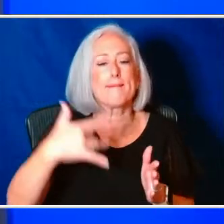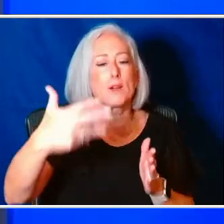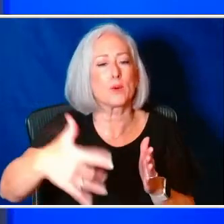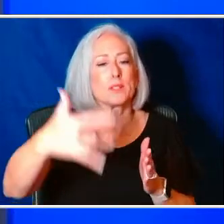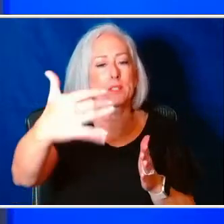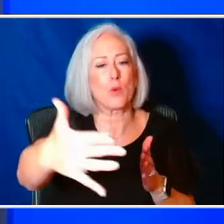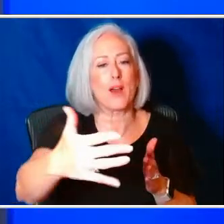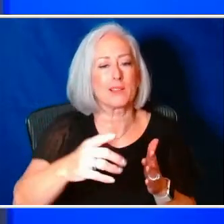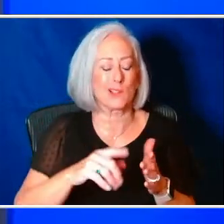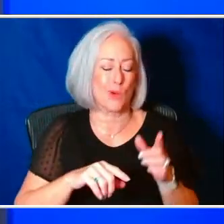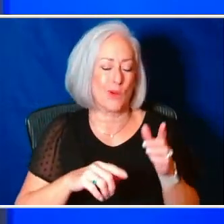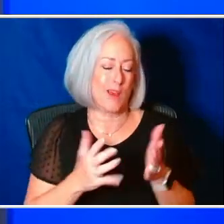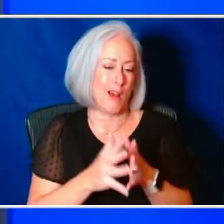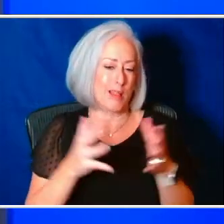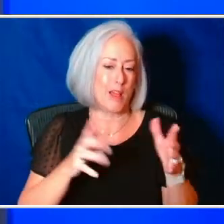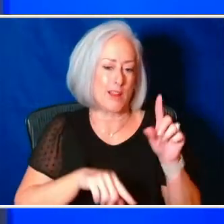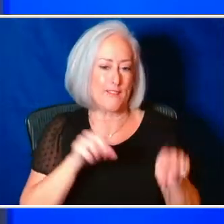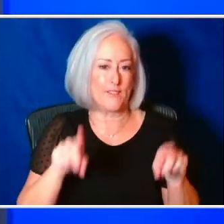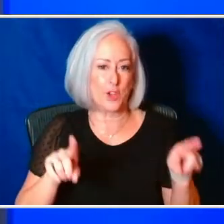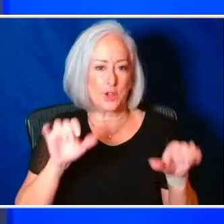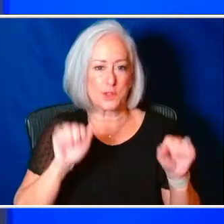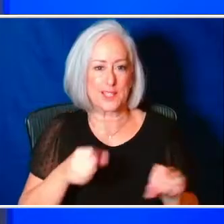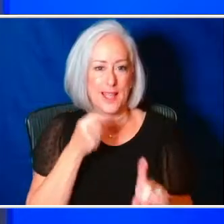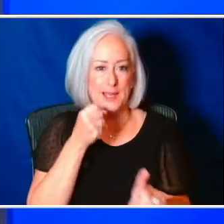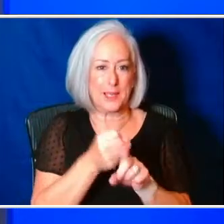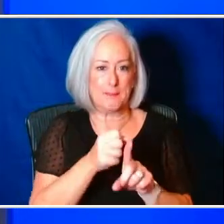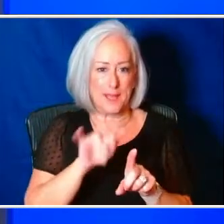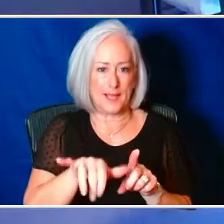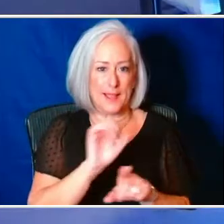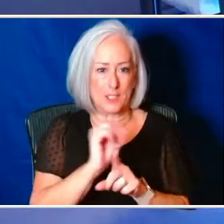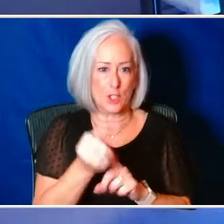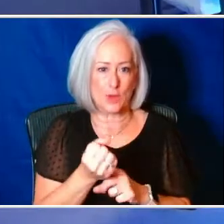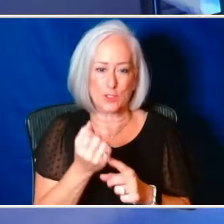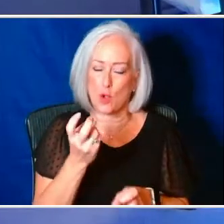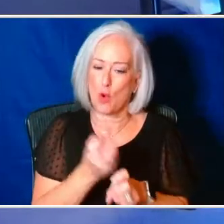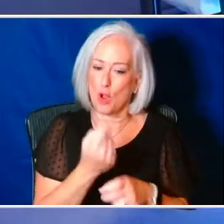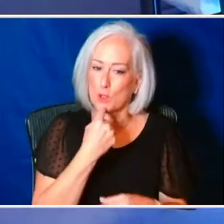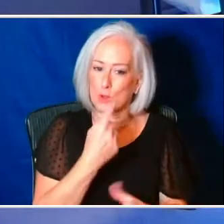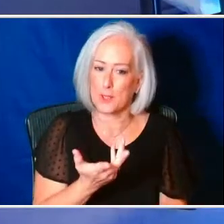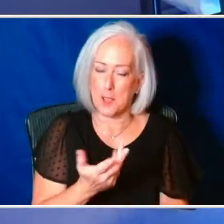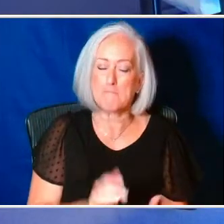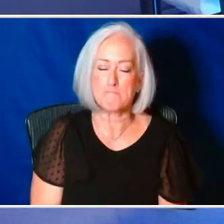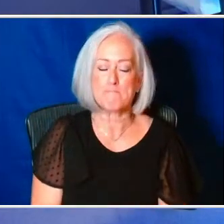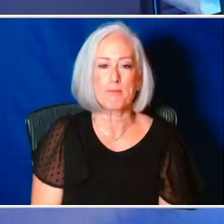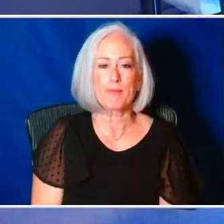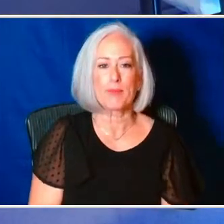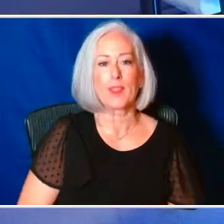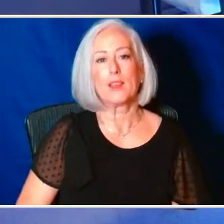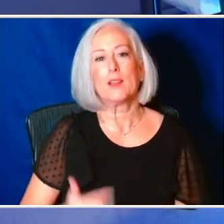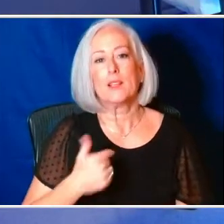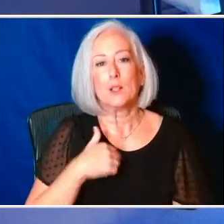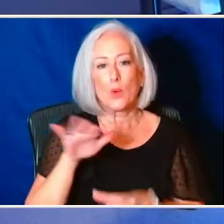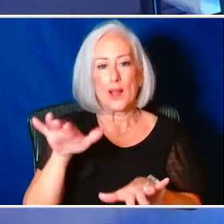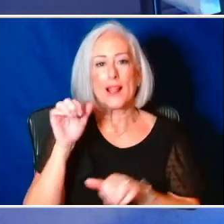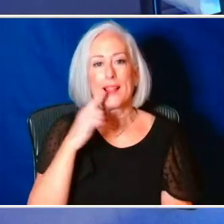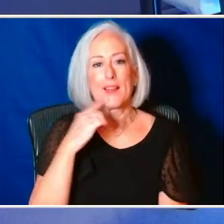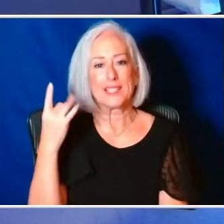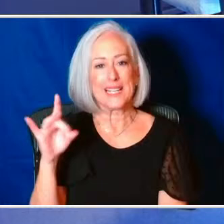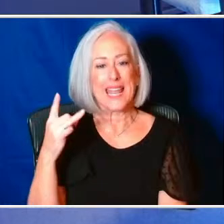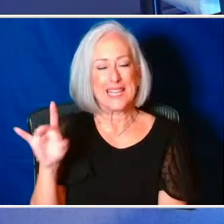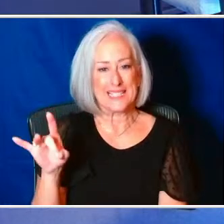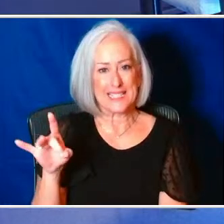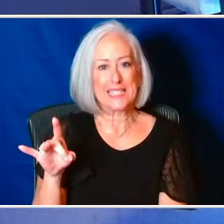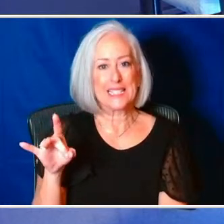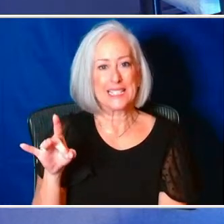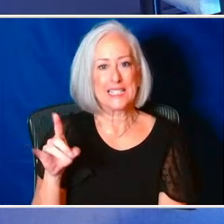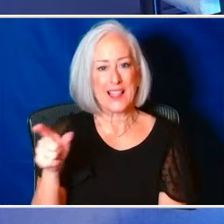potentially impact. So it's hard for me to tell you exactly how much. Yeah. Well, fortunately, when I left at 18 years old, they smoked a lot. I left at 18, and I